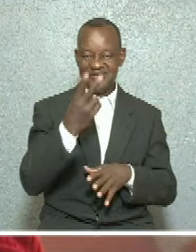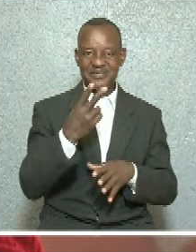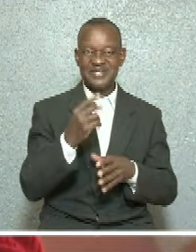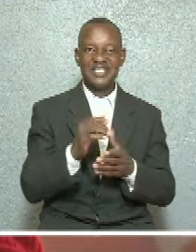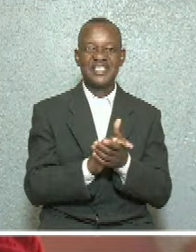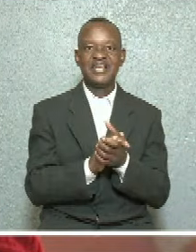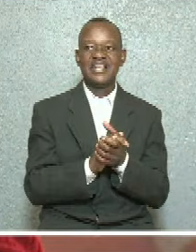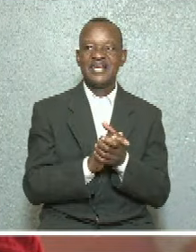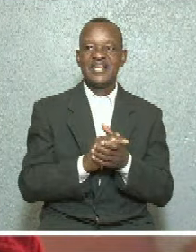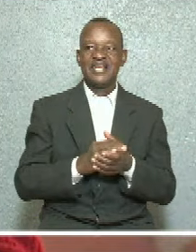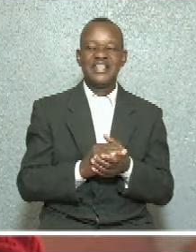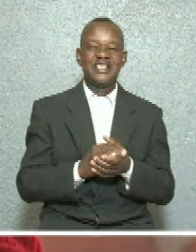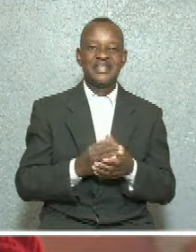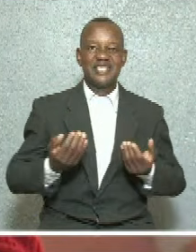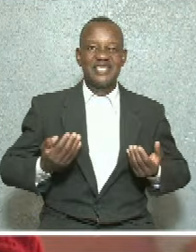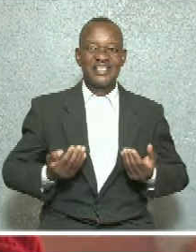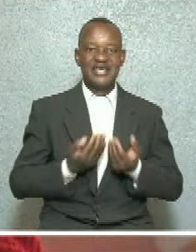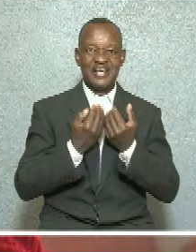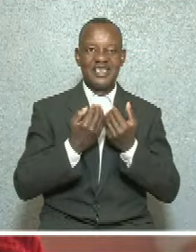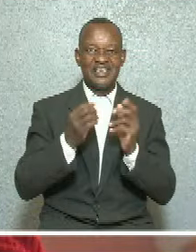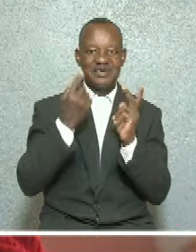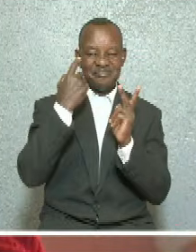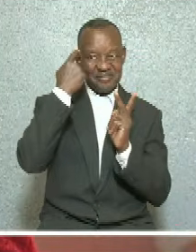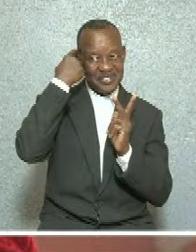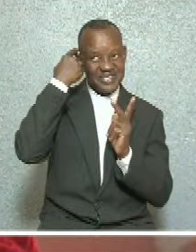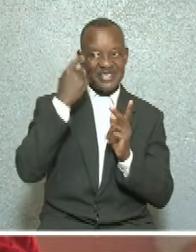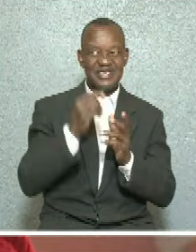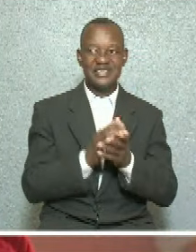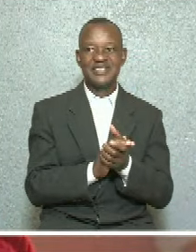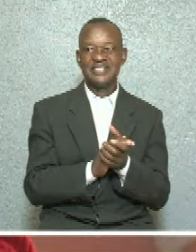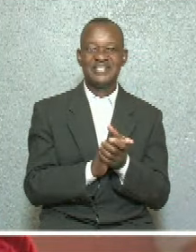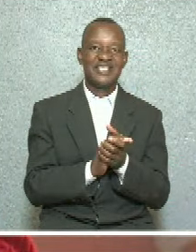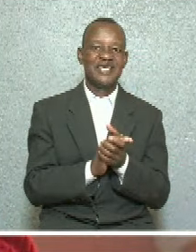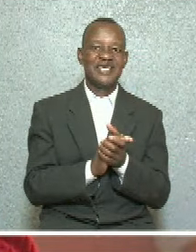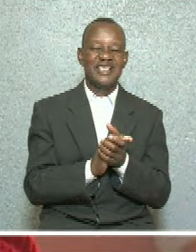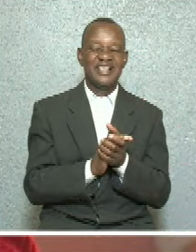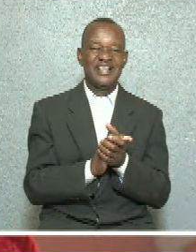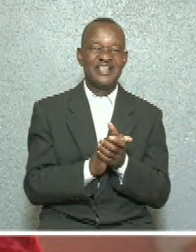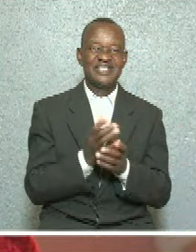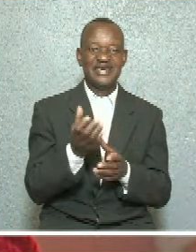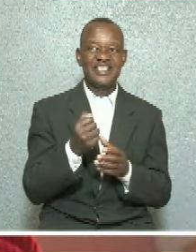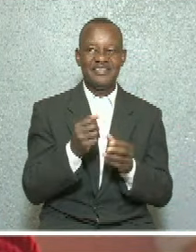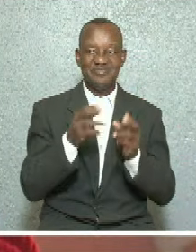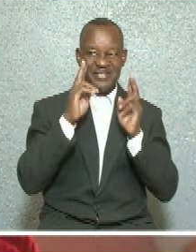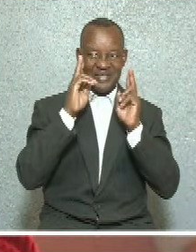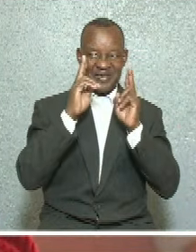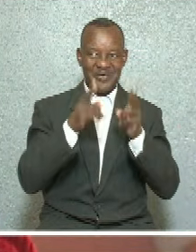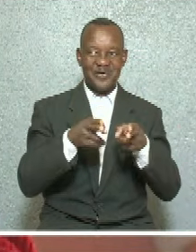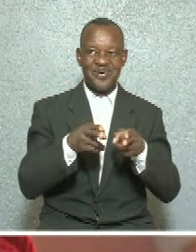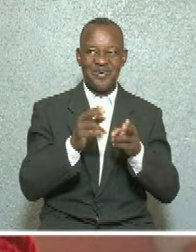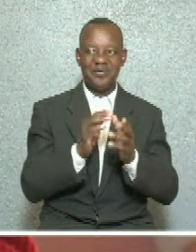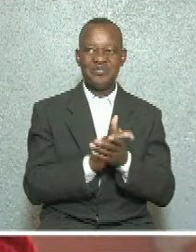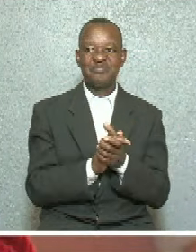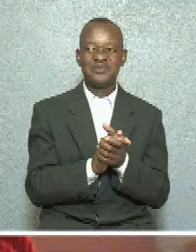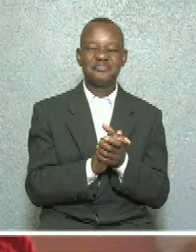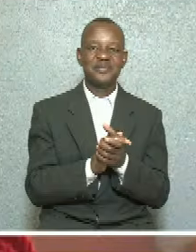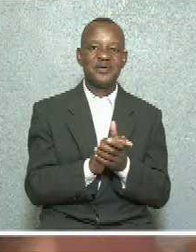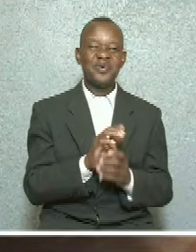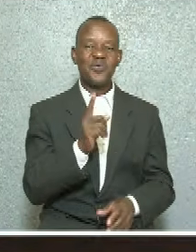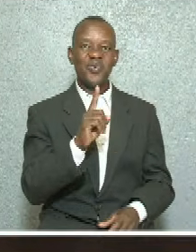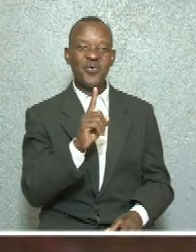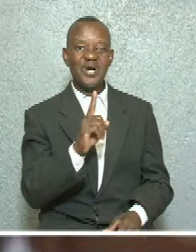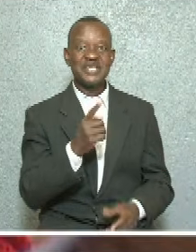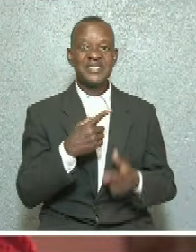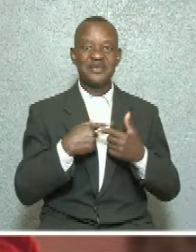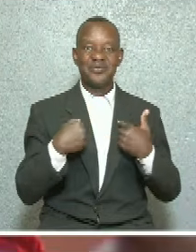are, can take a hold of an office and command it with real results, right? And that is essentially what we see when we see